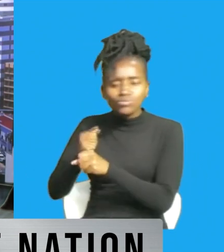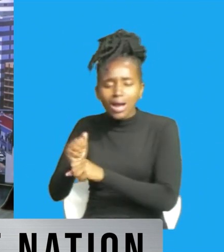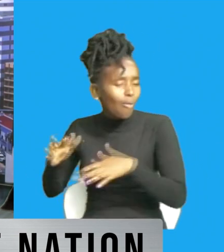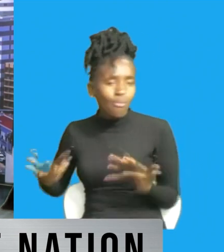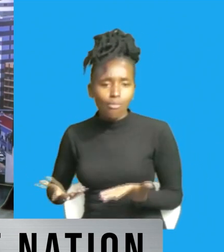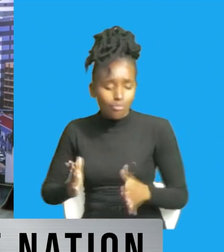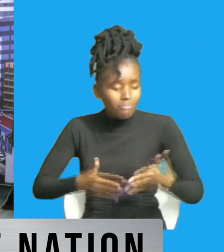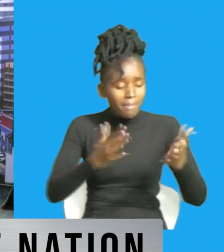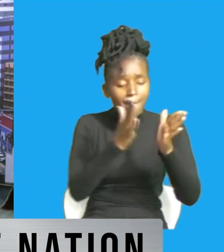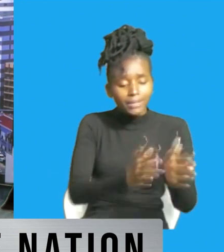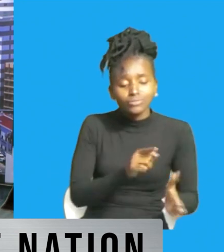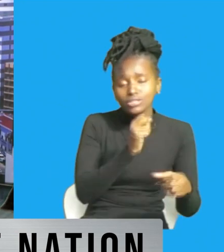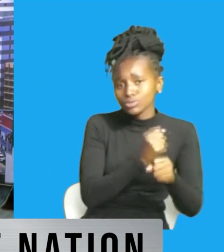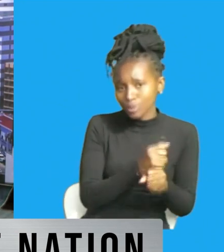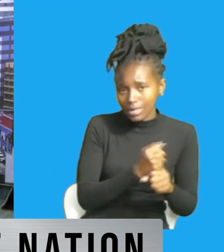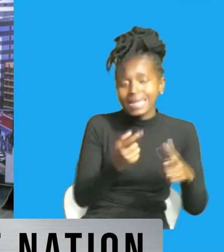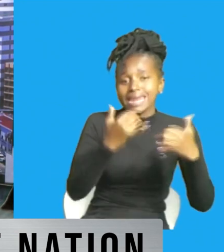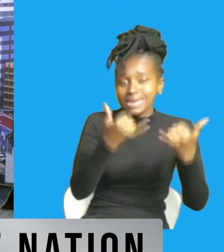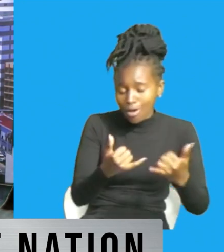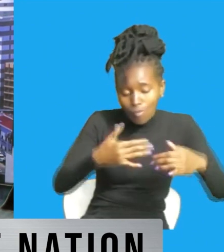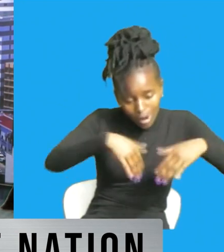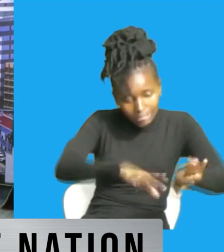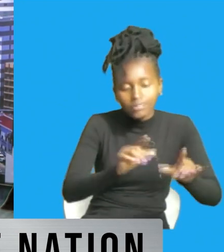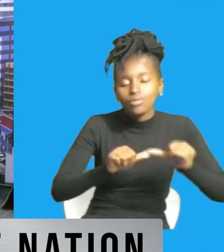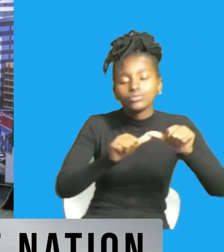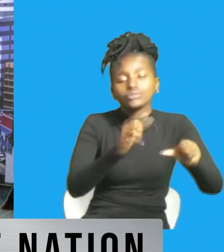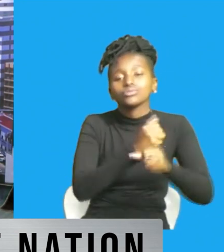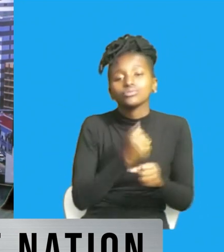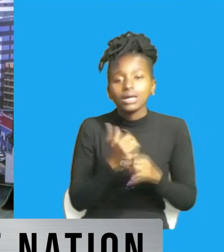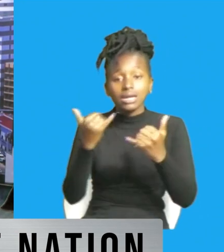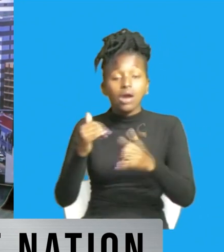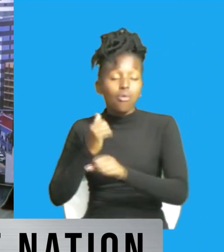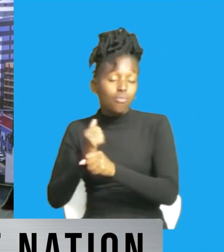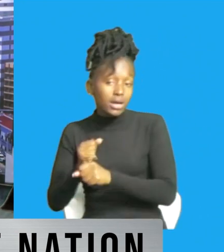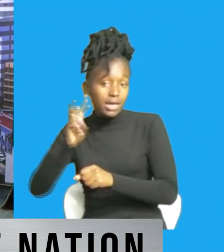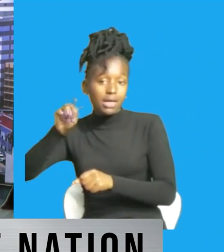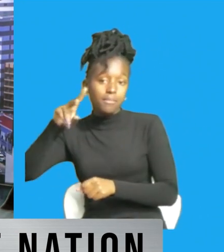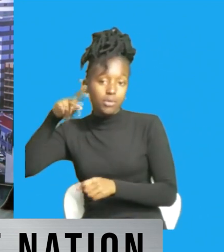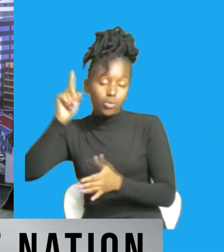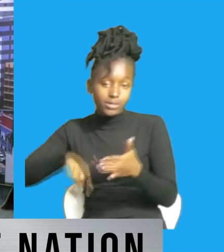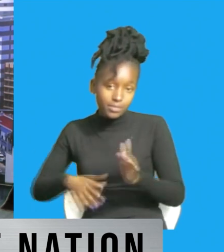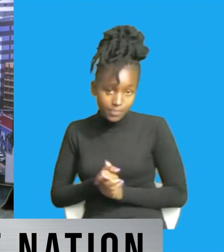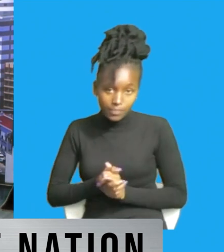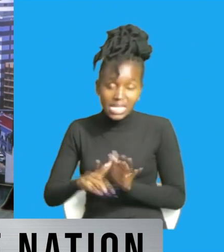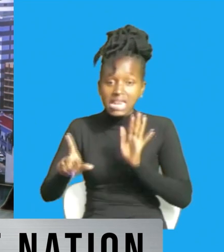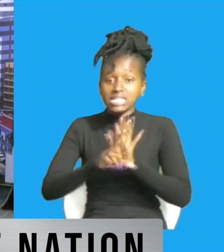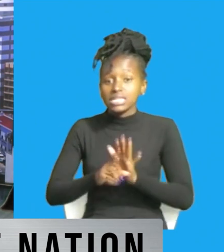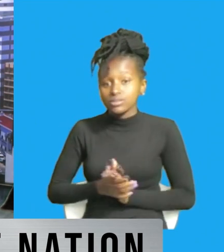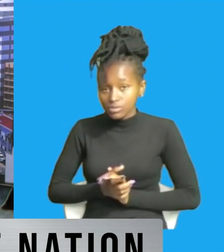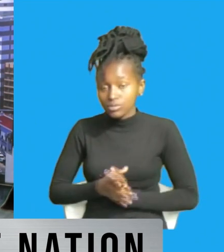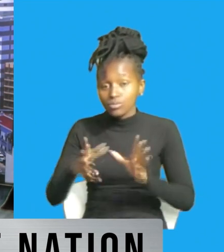the job of MPs before. Kazi ya MPs, legislation, JONA. Ukienda kwa